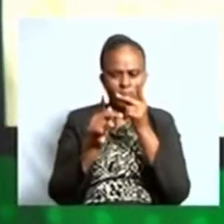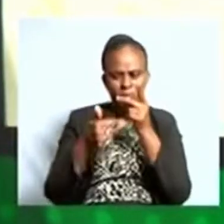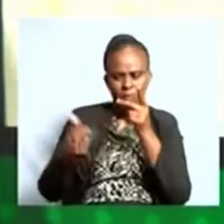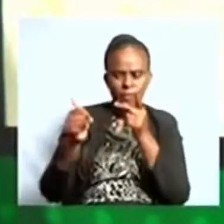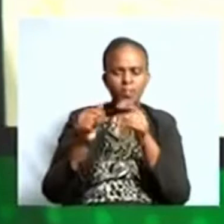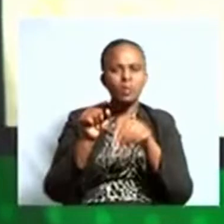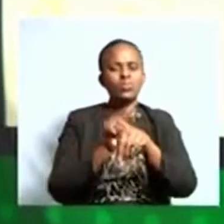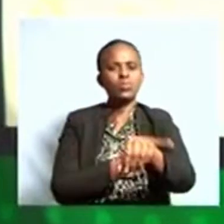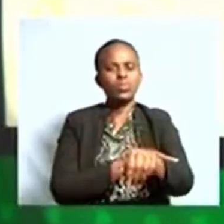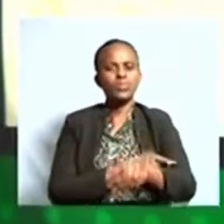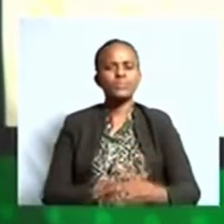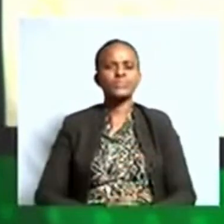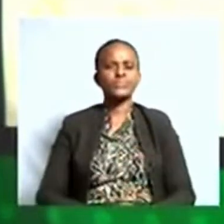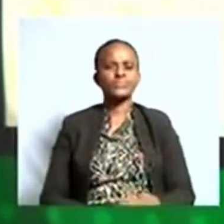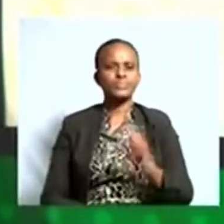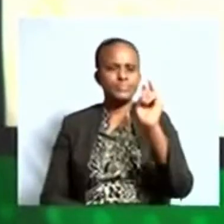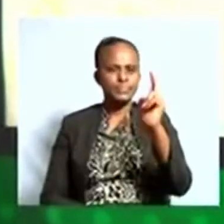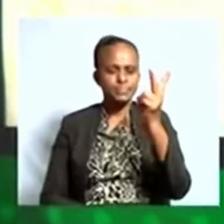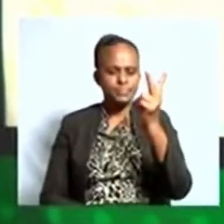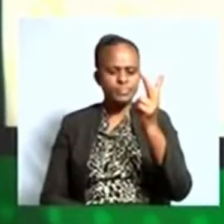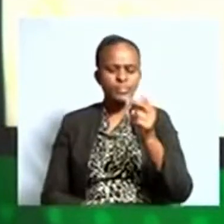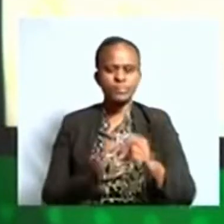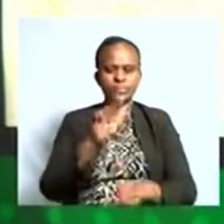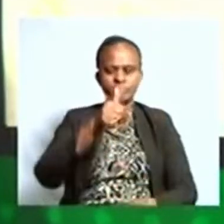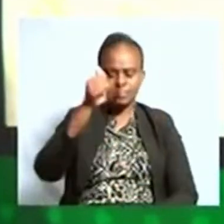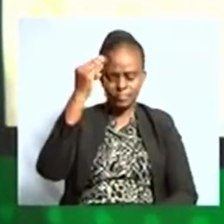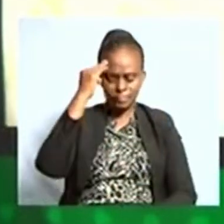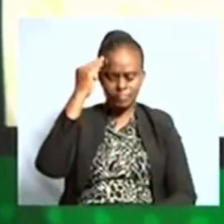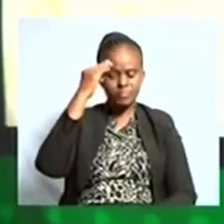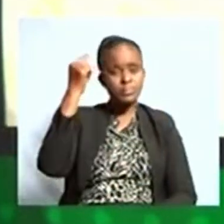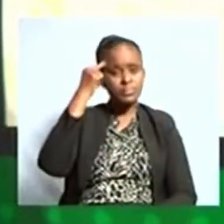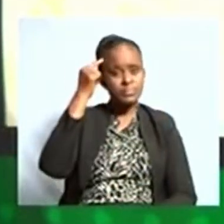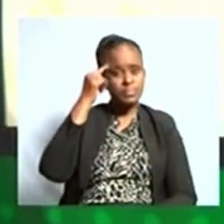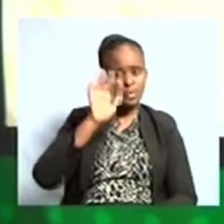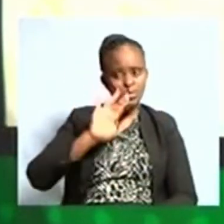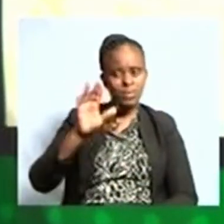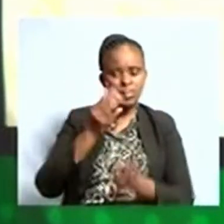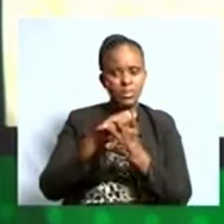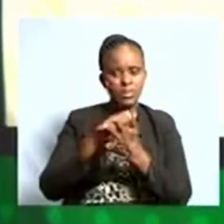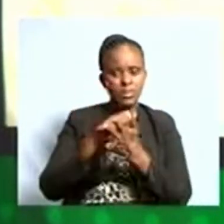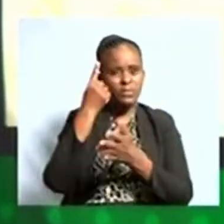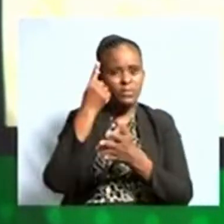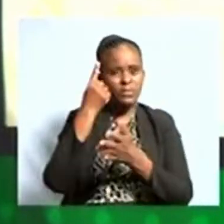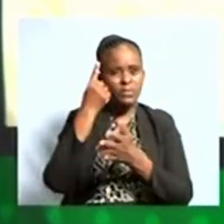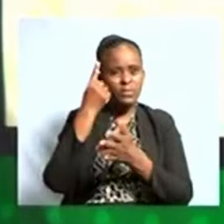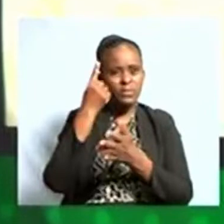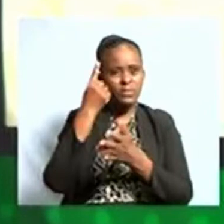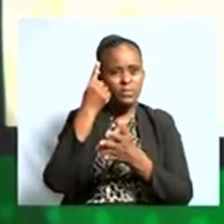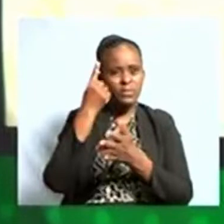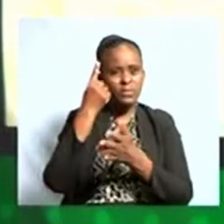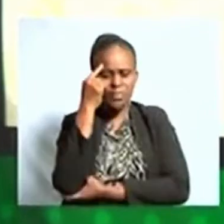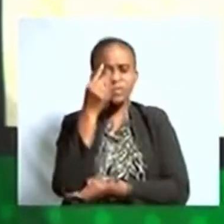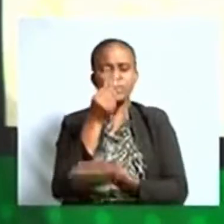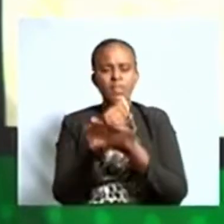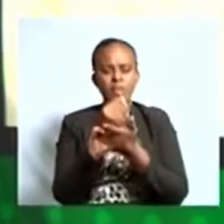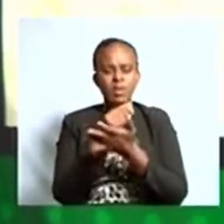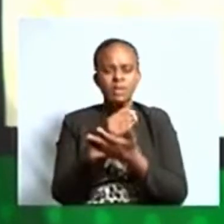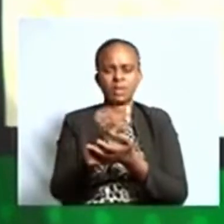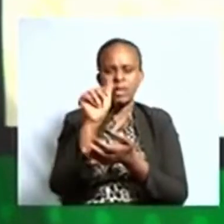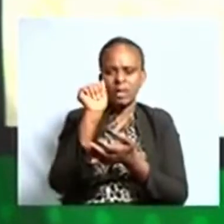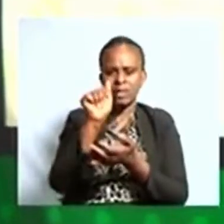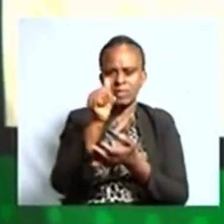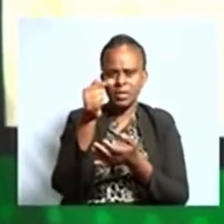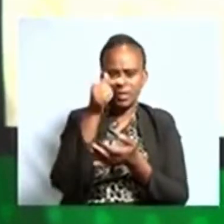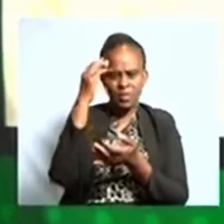quite long. Secondly, you know, this is government money. For you to spend government money, the Attorney General's